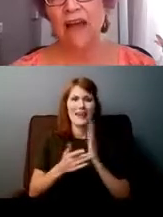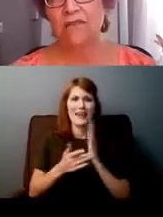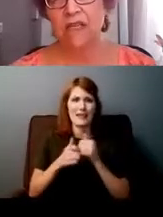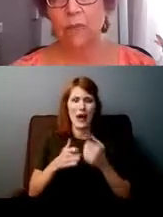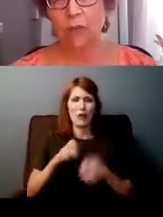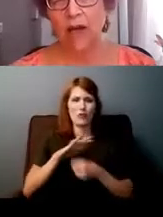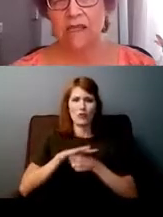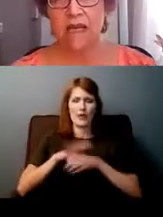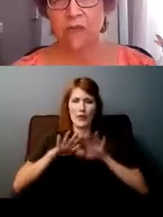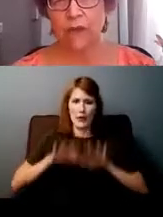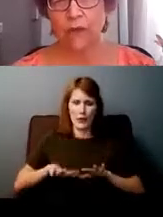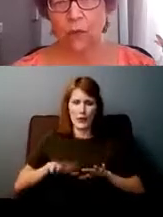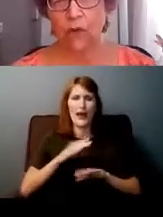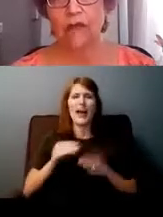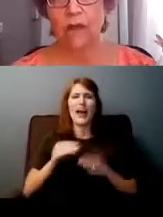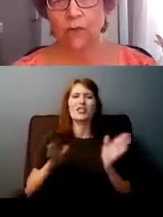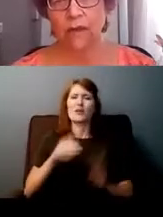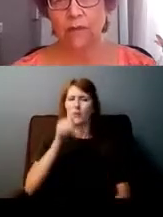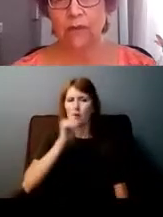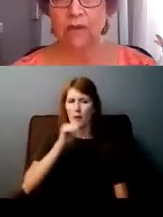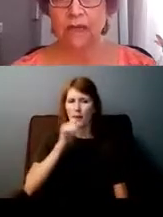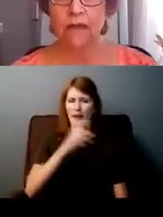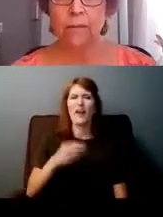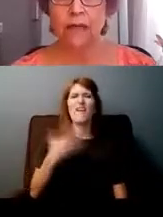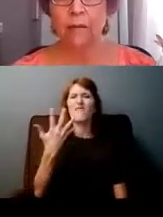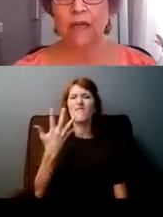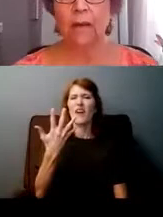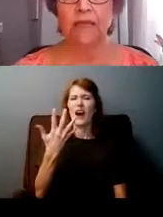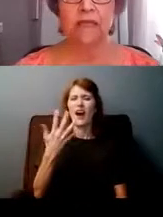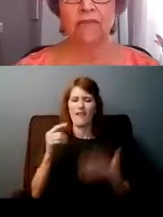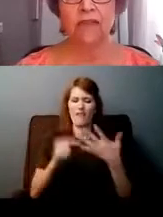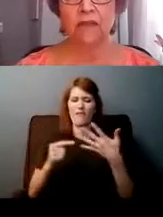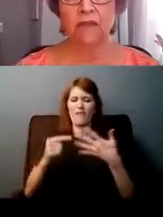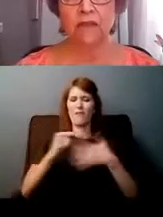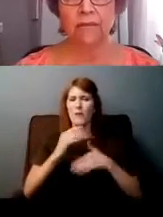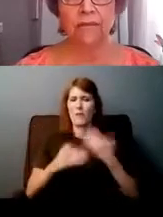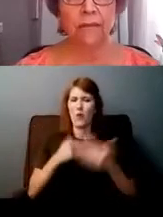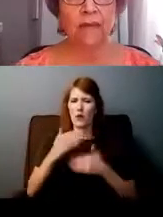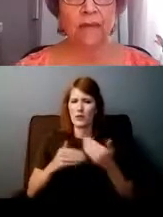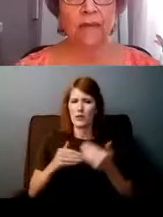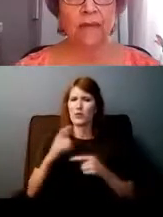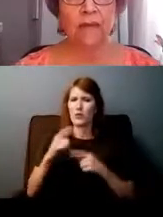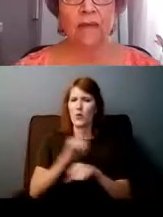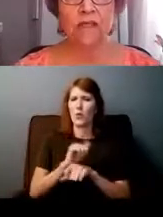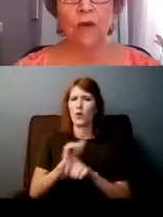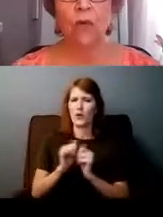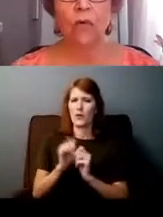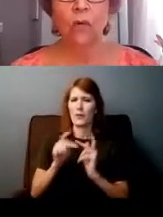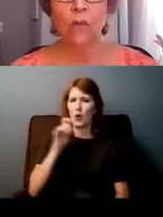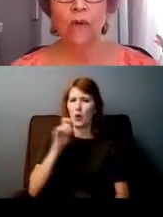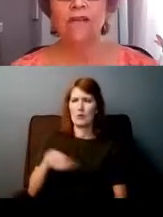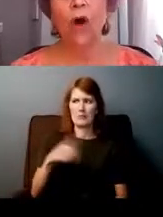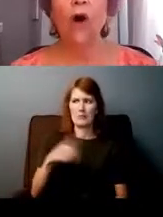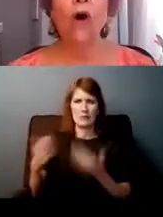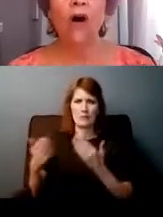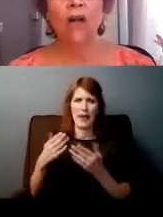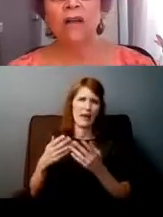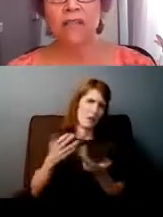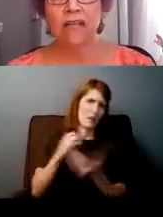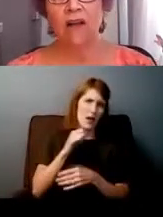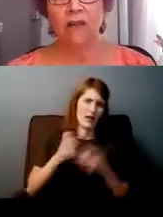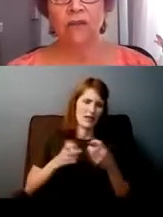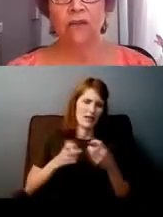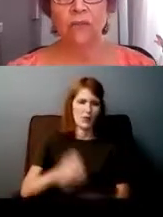a 5-step process when you're working with people that may or may not be difficult. So we've